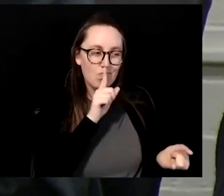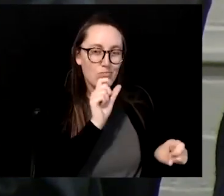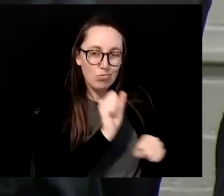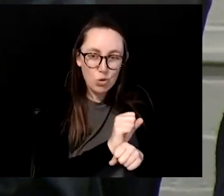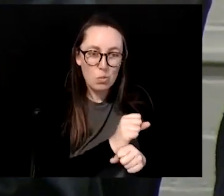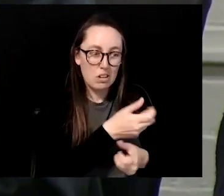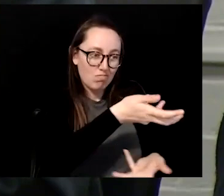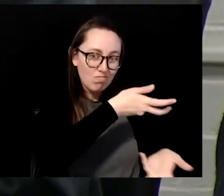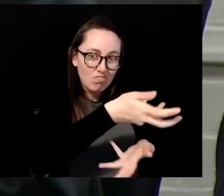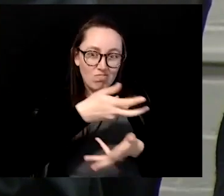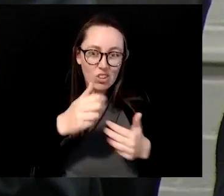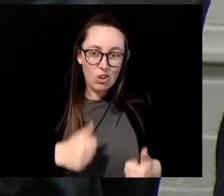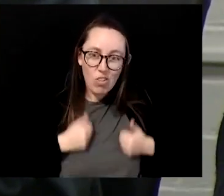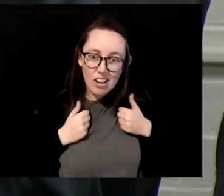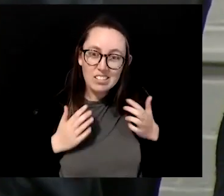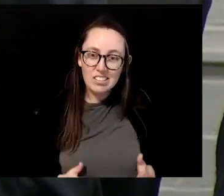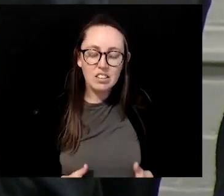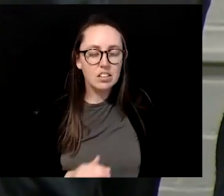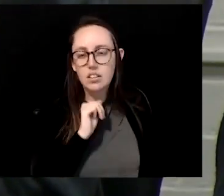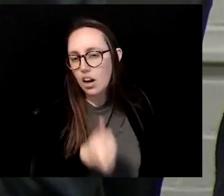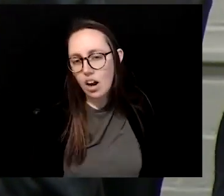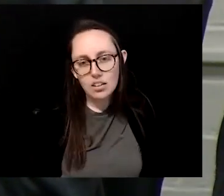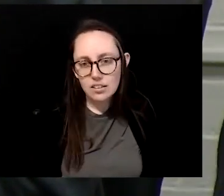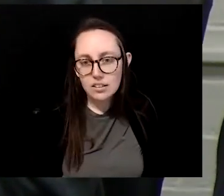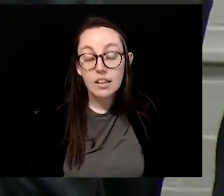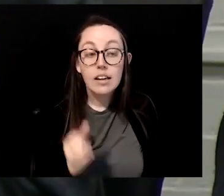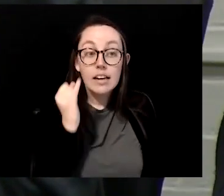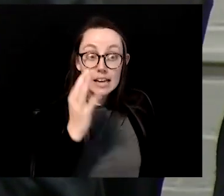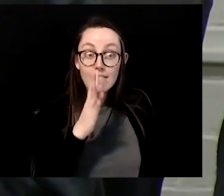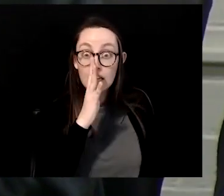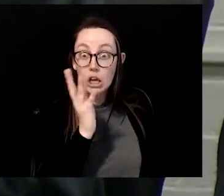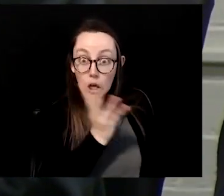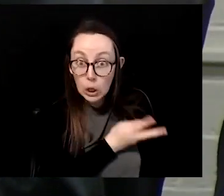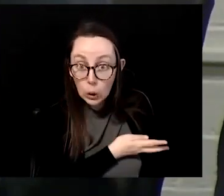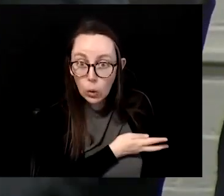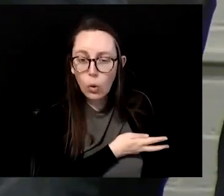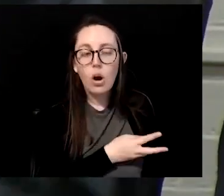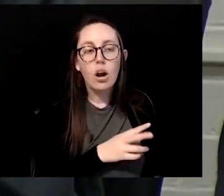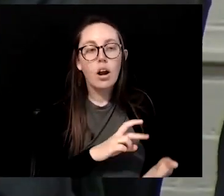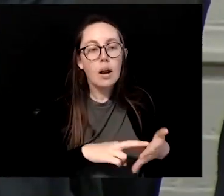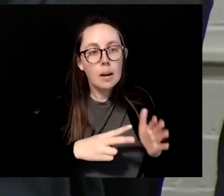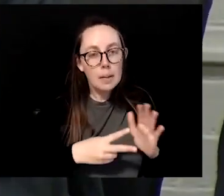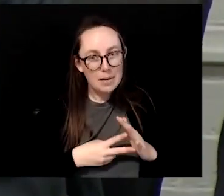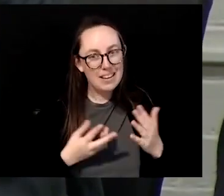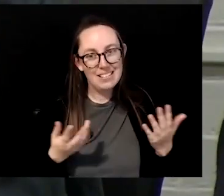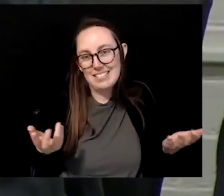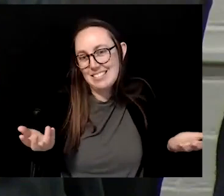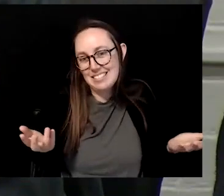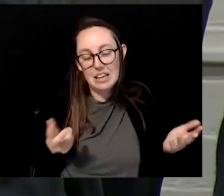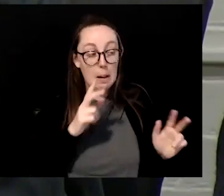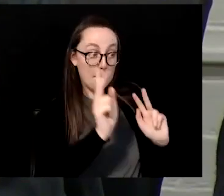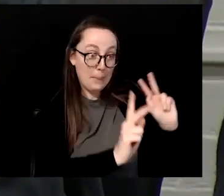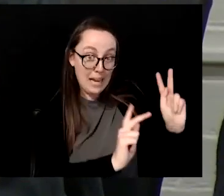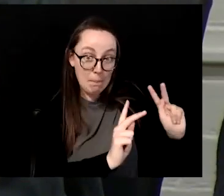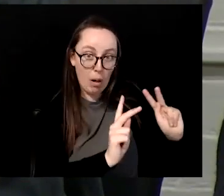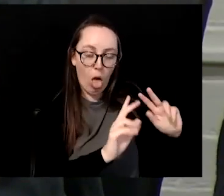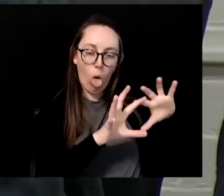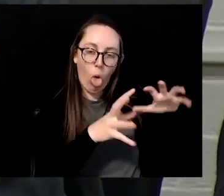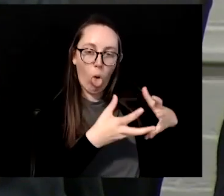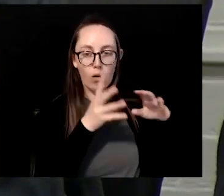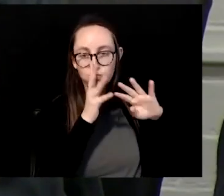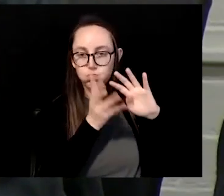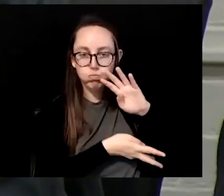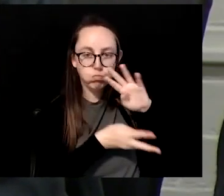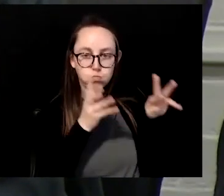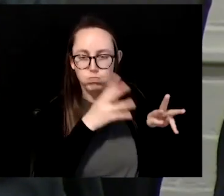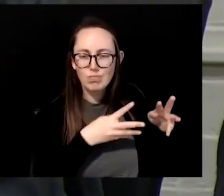structure crumbles during the next shaking of the ground or the next election take your time to build your foundations